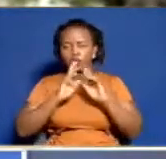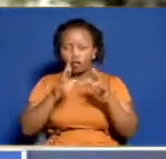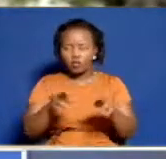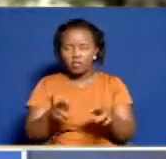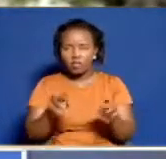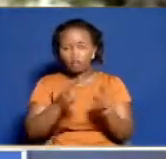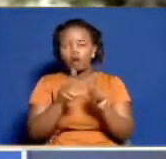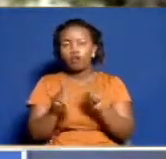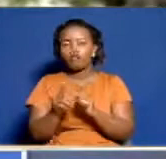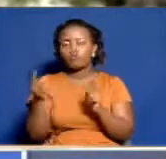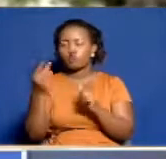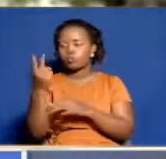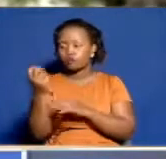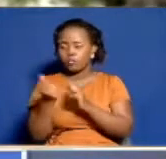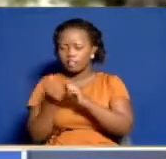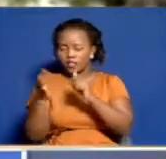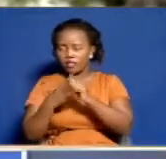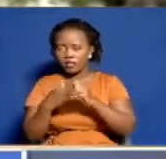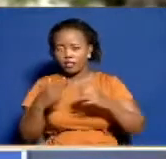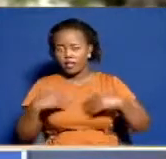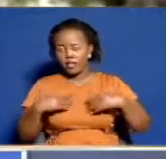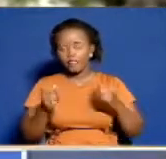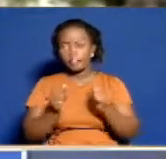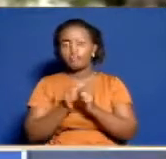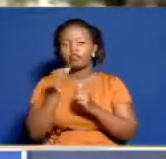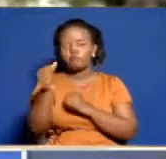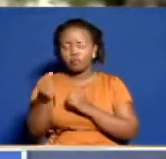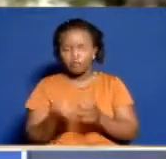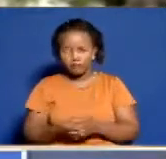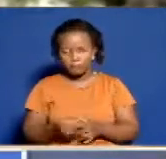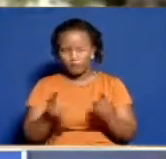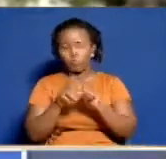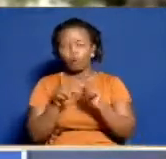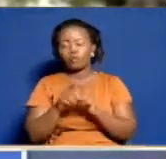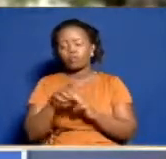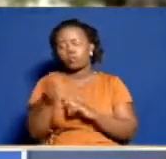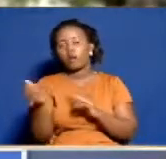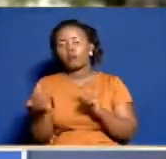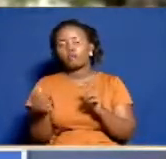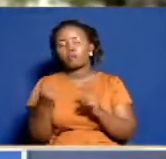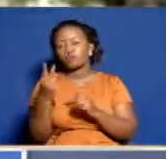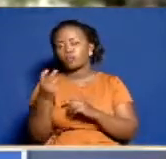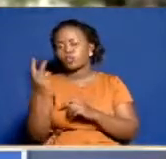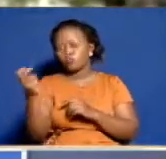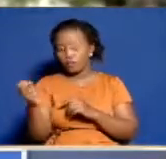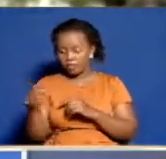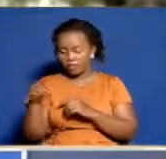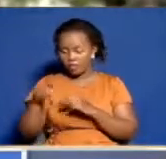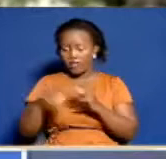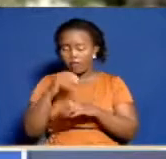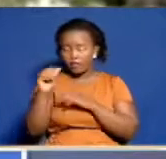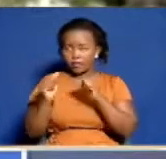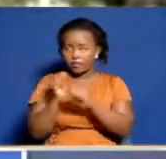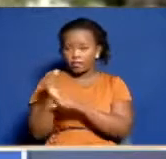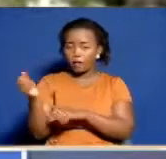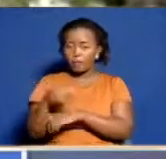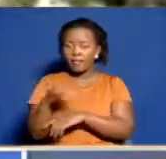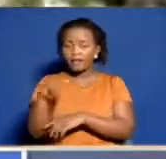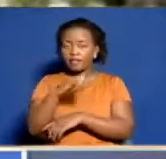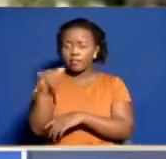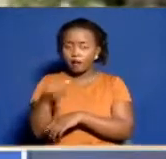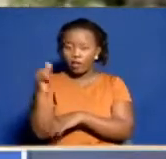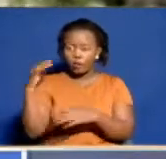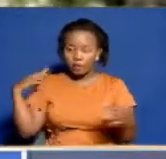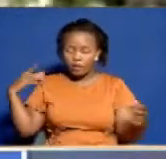had 15. And 2020, we had 10 nests. So this year, since January up to